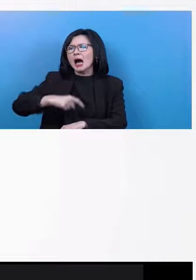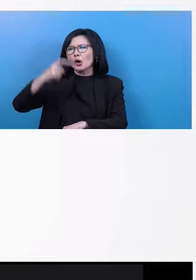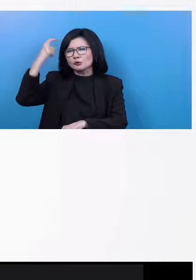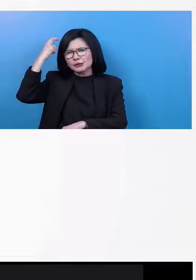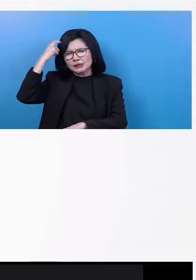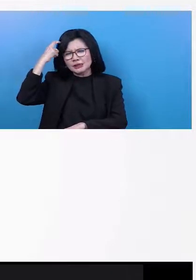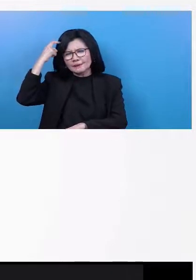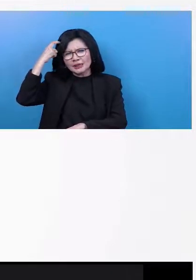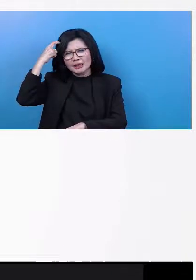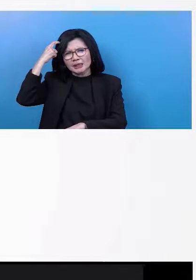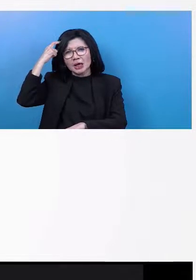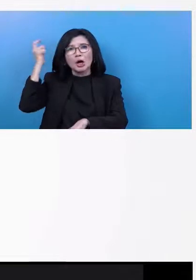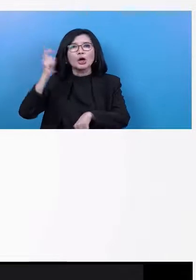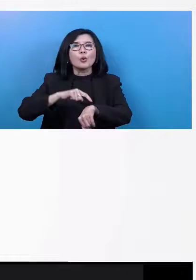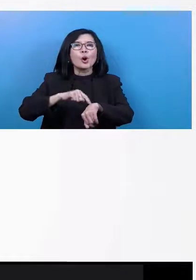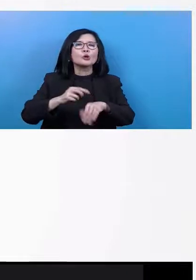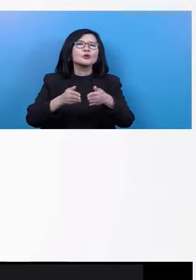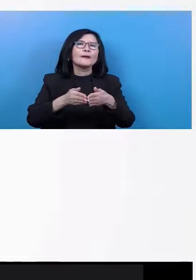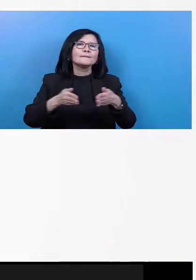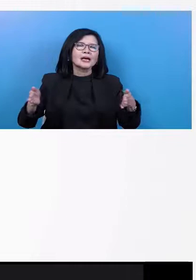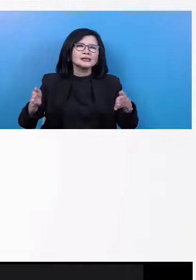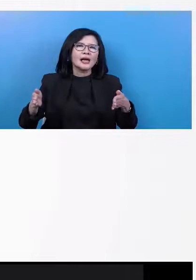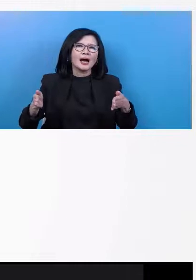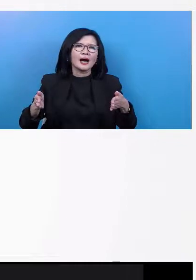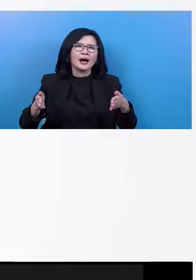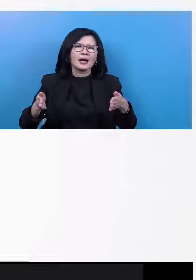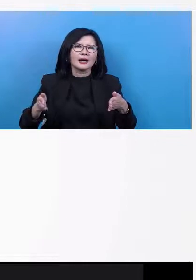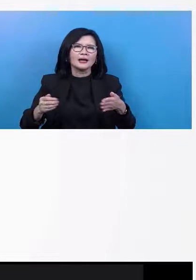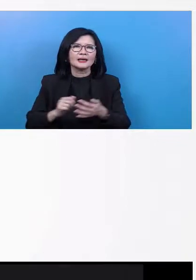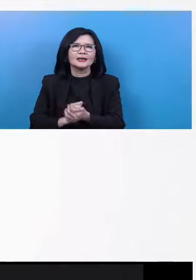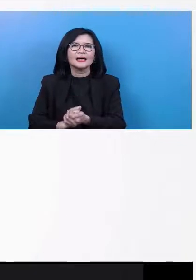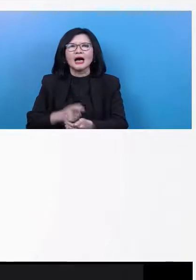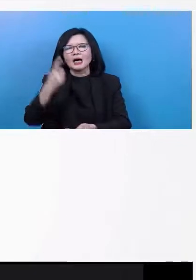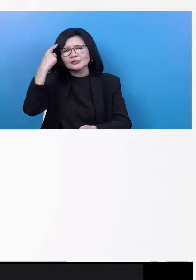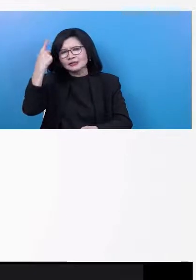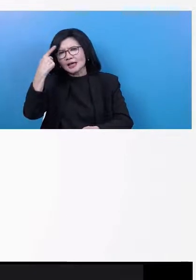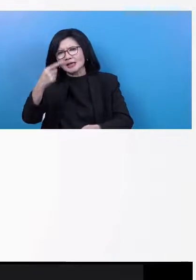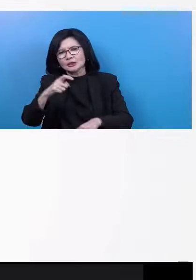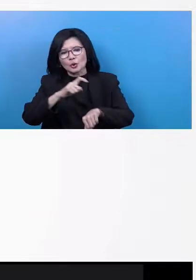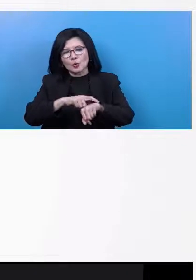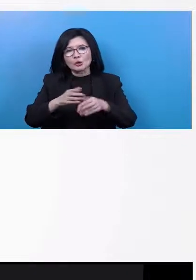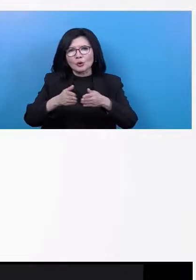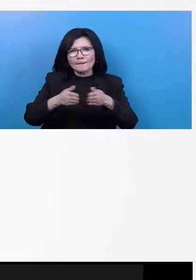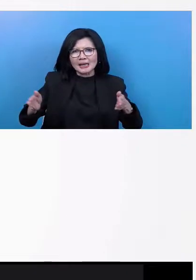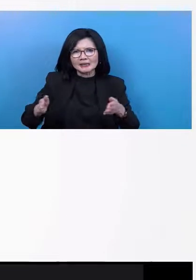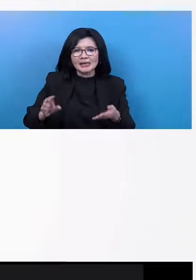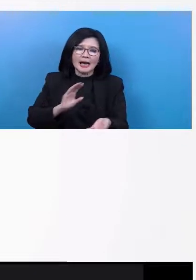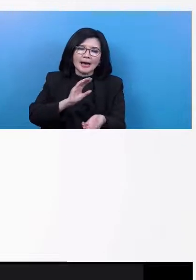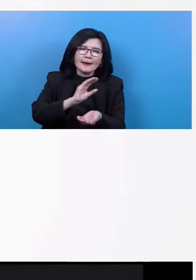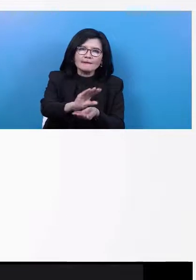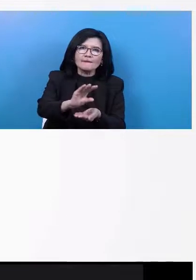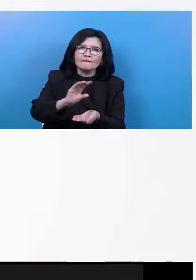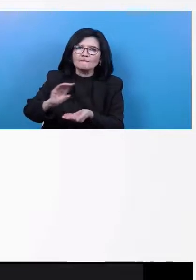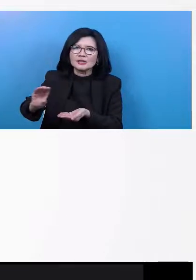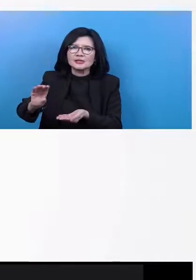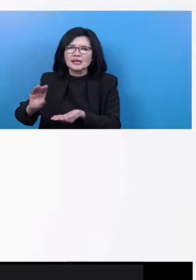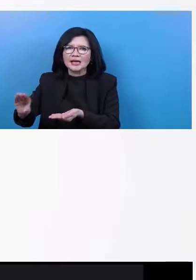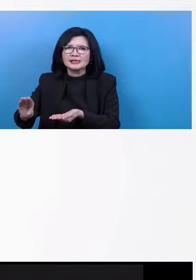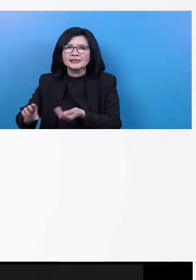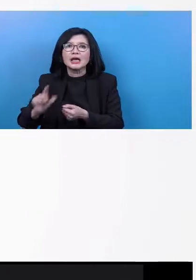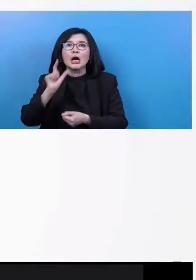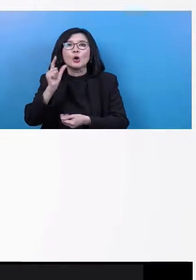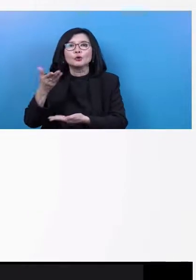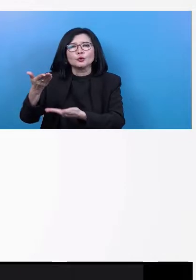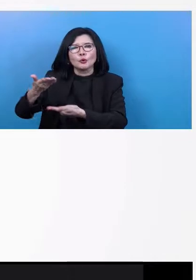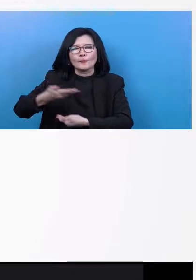term and take a long term view on where we invest our assets in order to make our communities